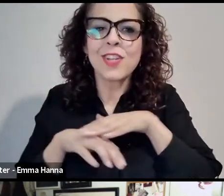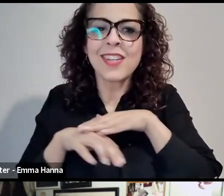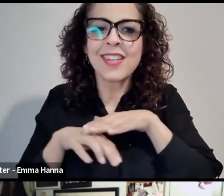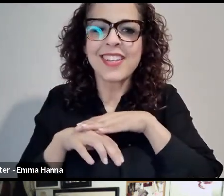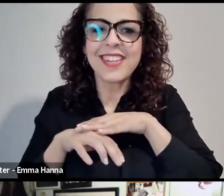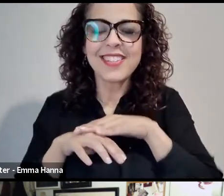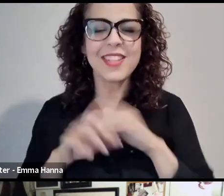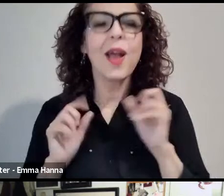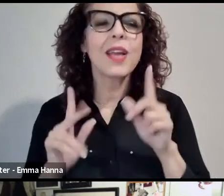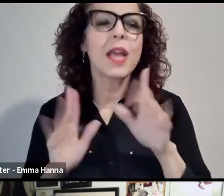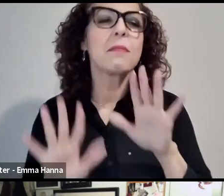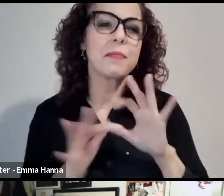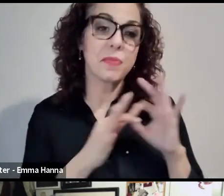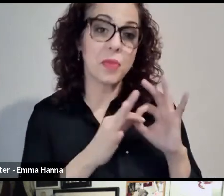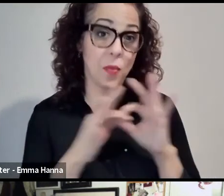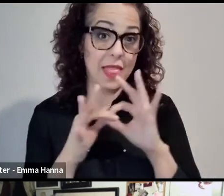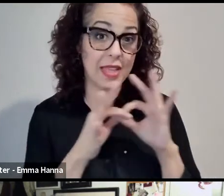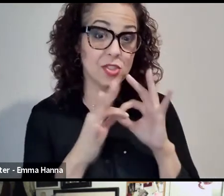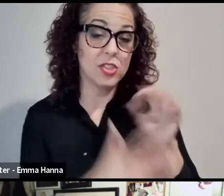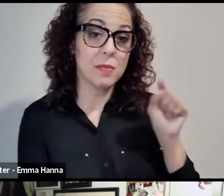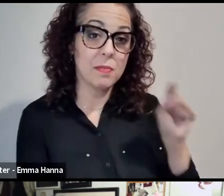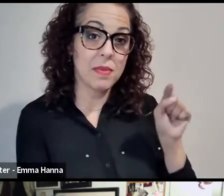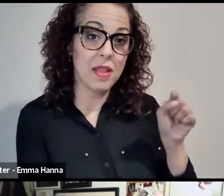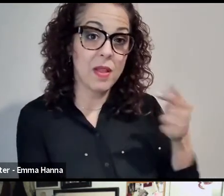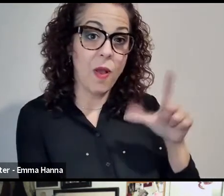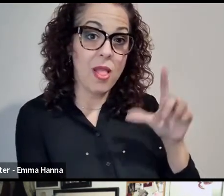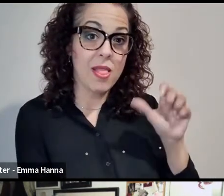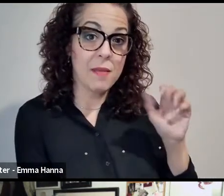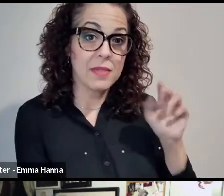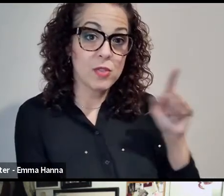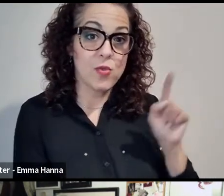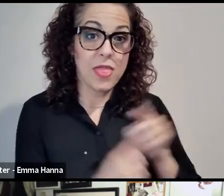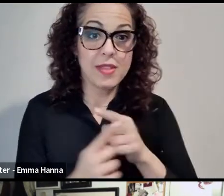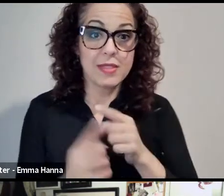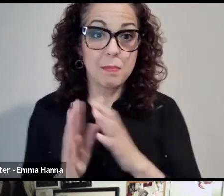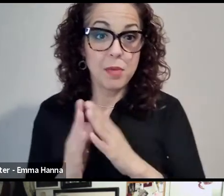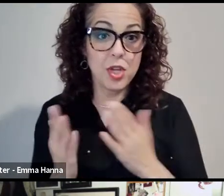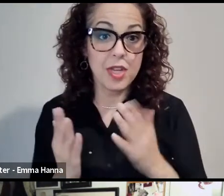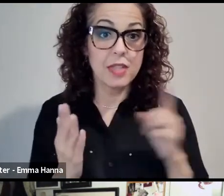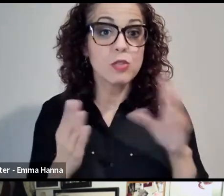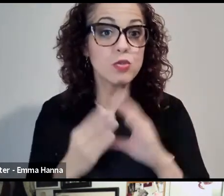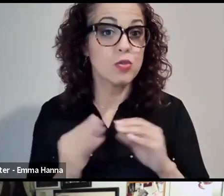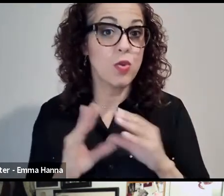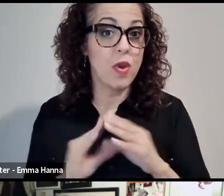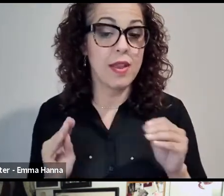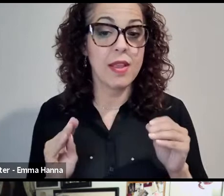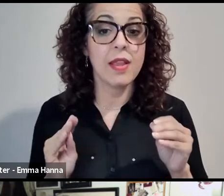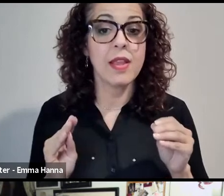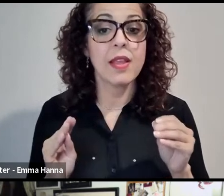Well, the relationship of the golem to the book and to the story is that,